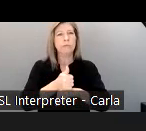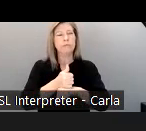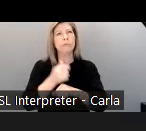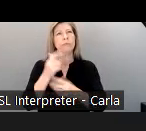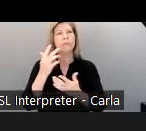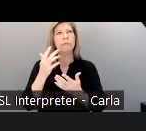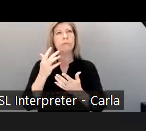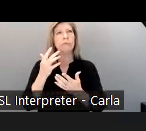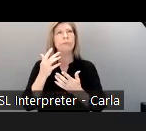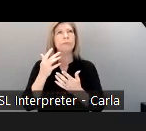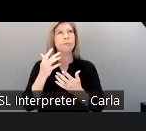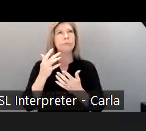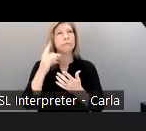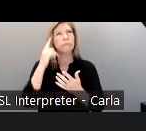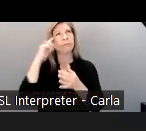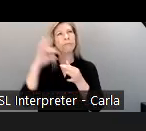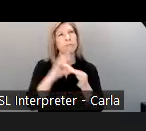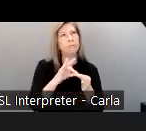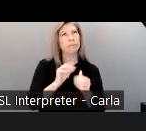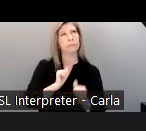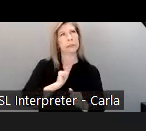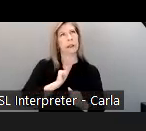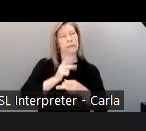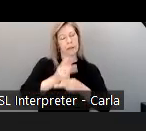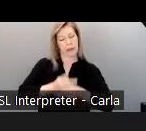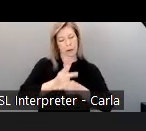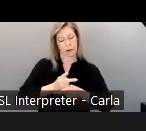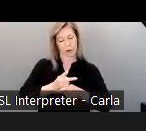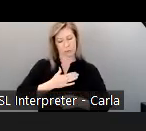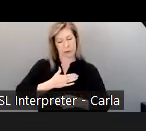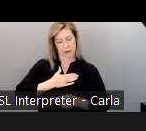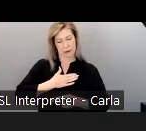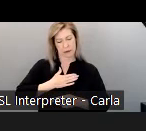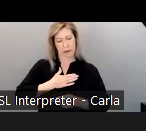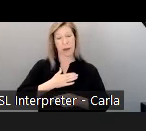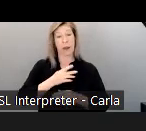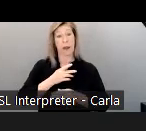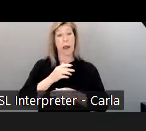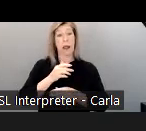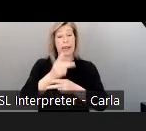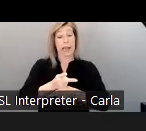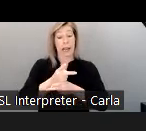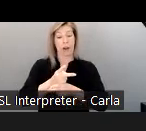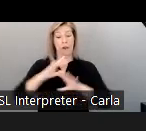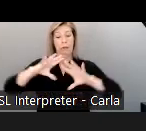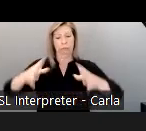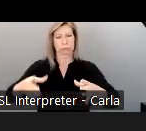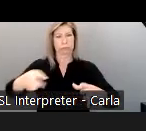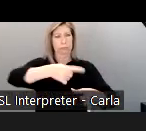of self-care from an individual and a collective perspective by Dr. Sarah